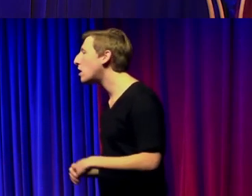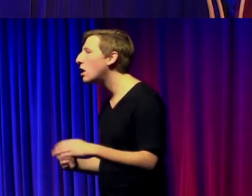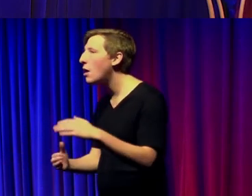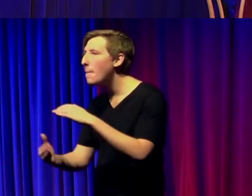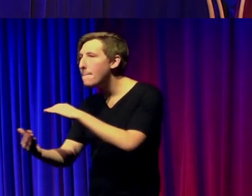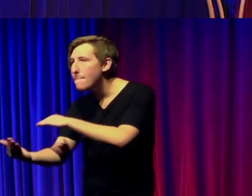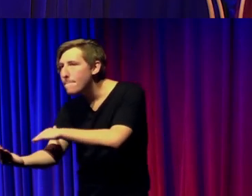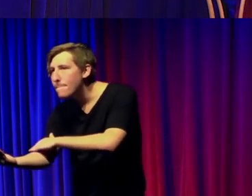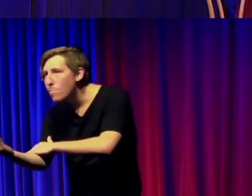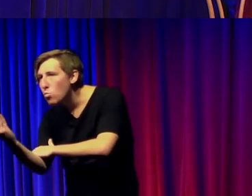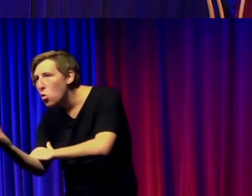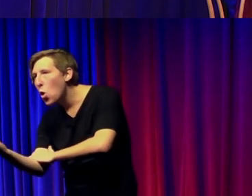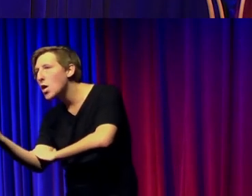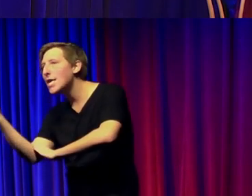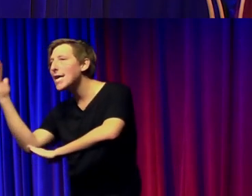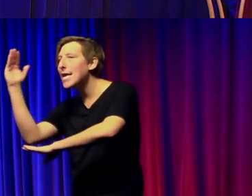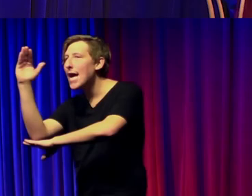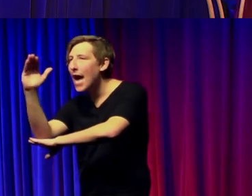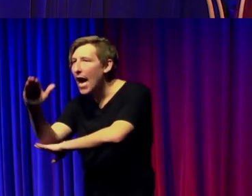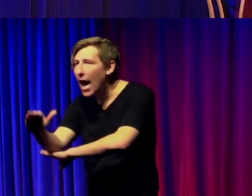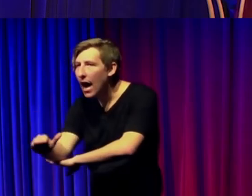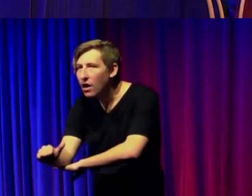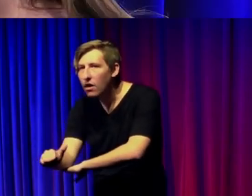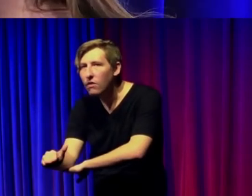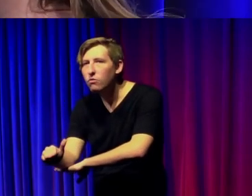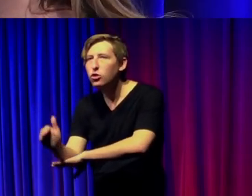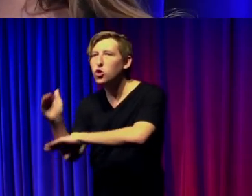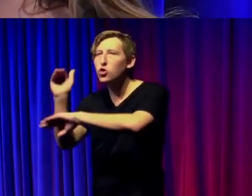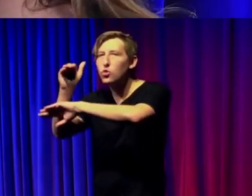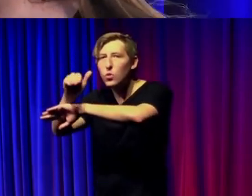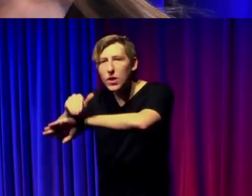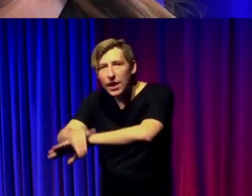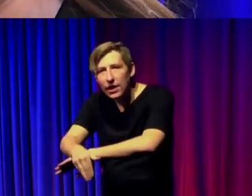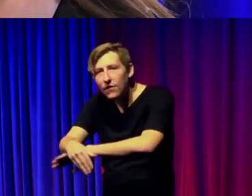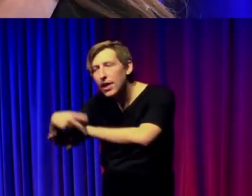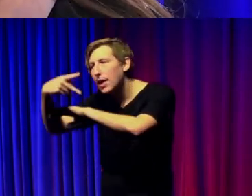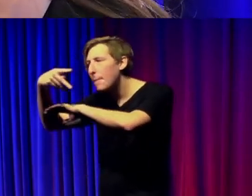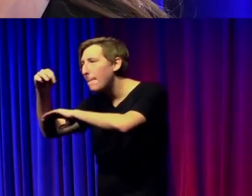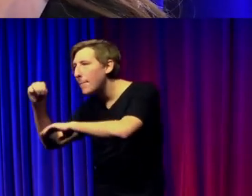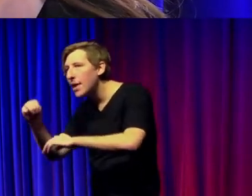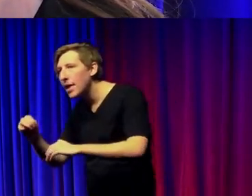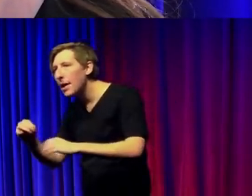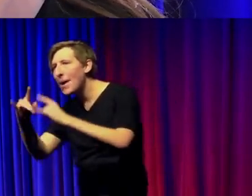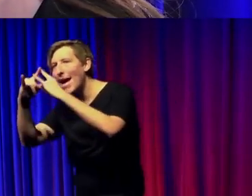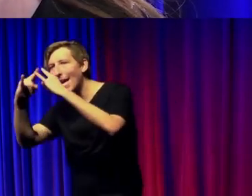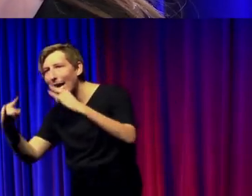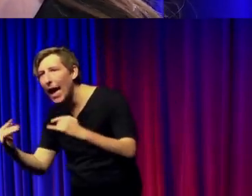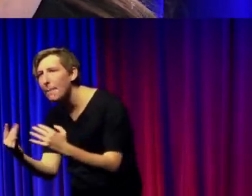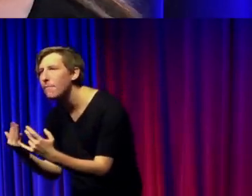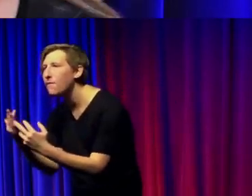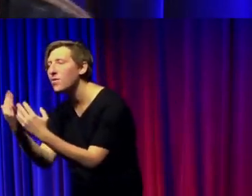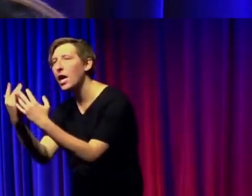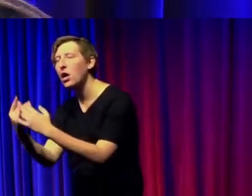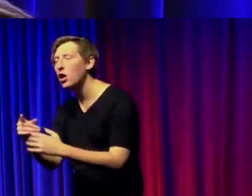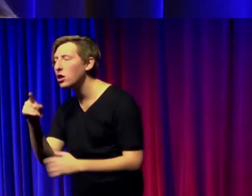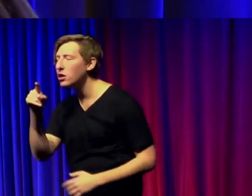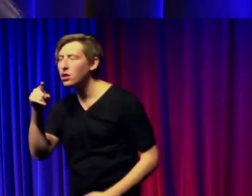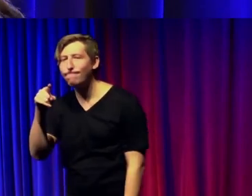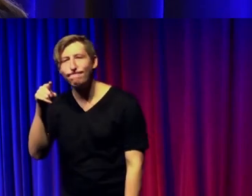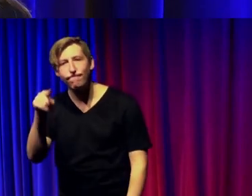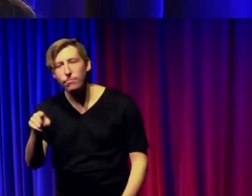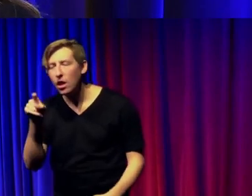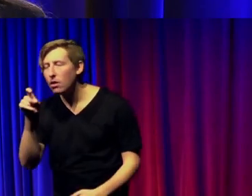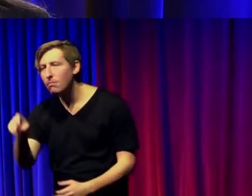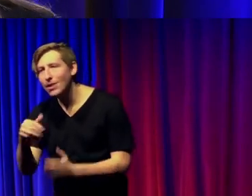unit, afternoon activity, and then PM campfire. We have to get this locked down. Those